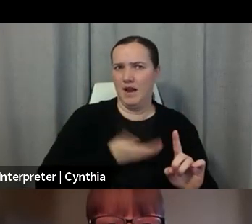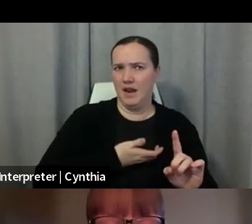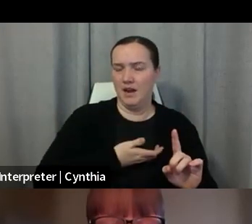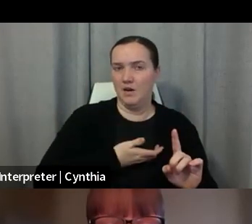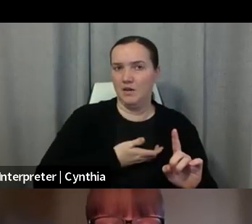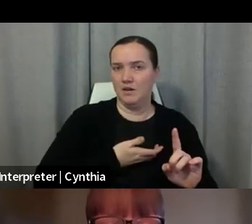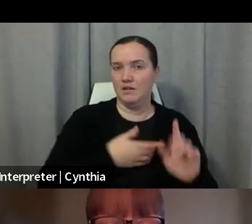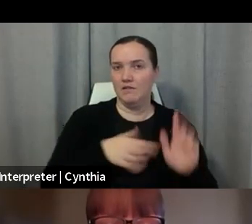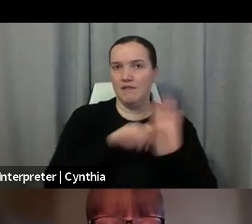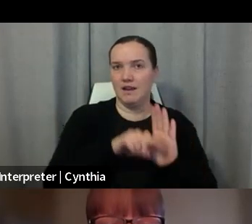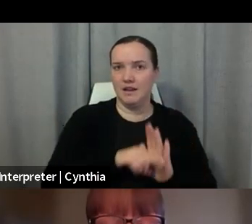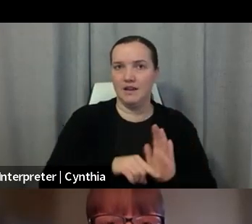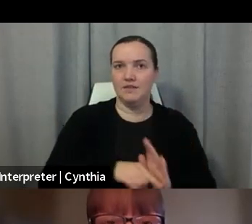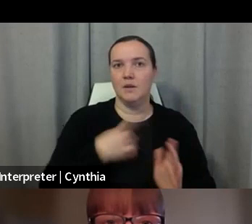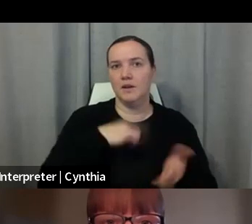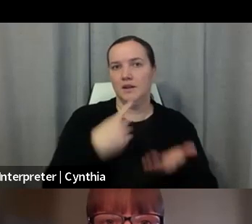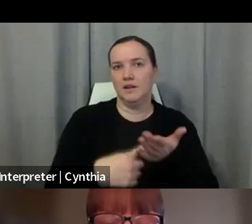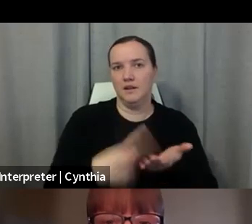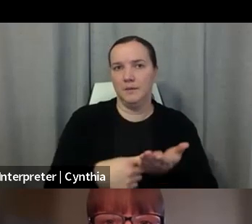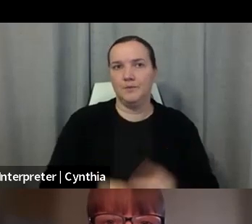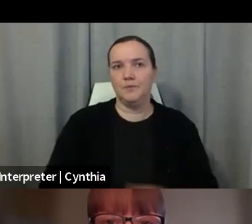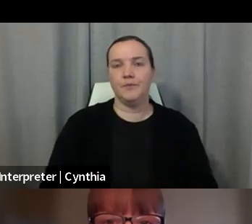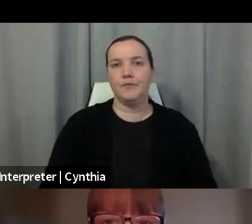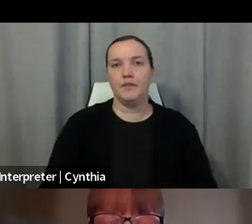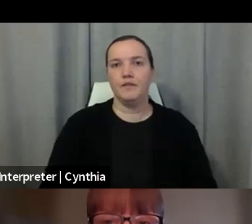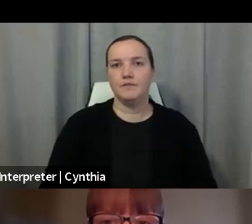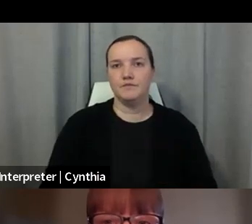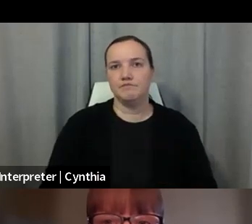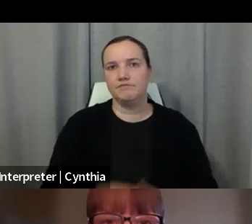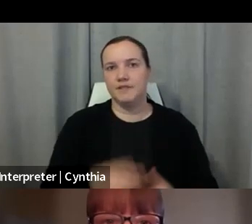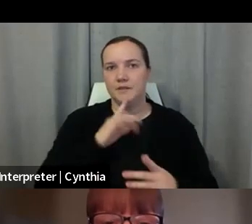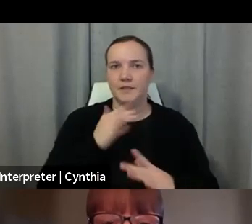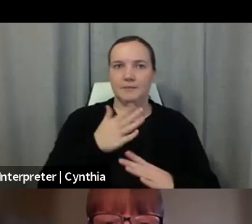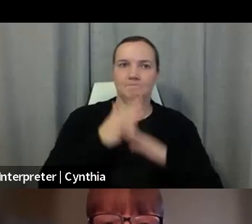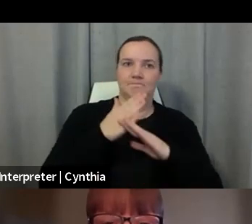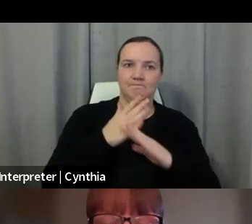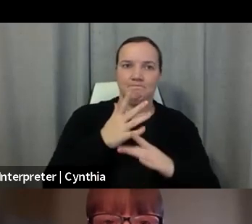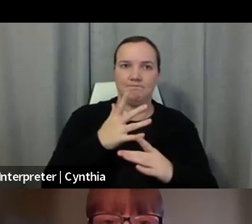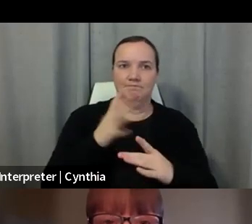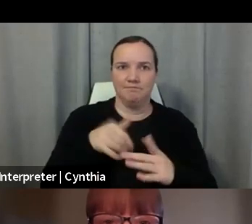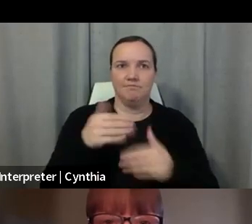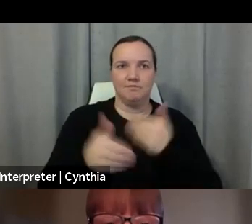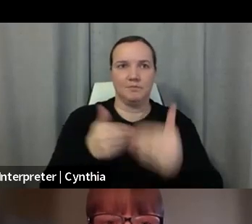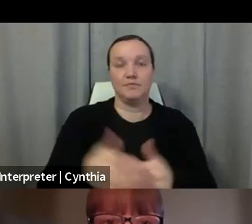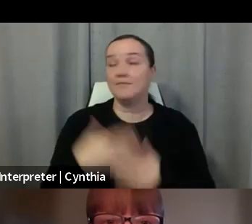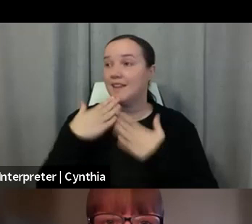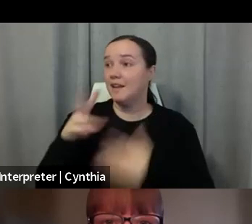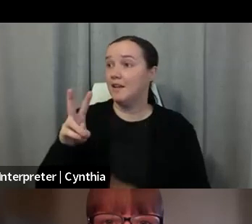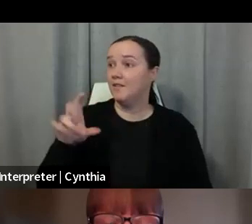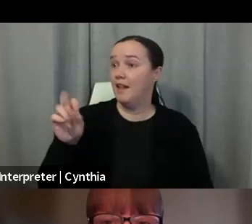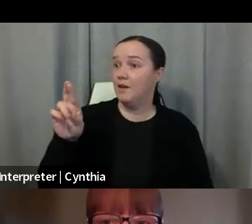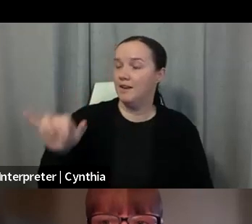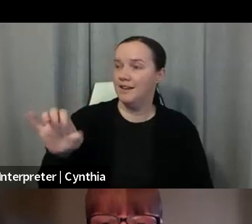negatives that we talked about as getting in the way. Thank you. Thank you, Valerie. And also I